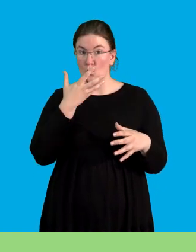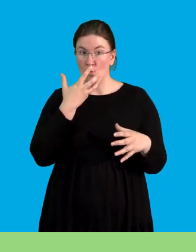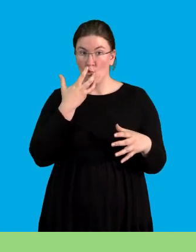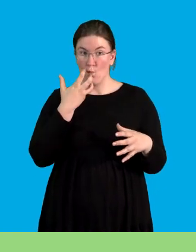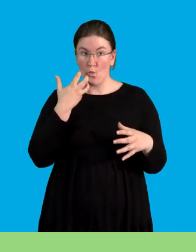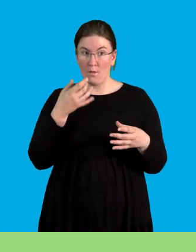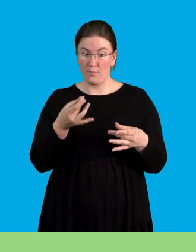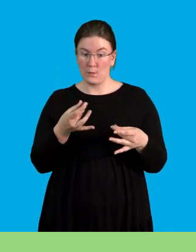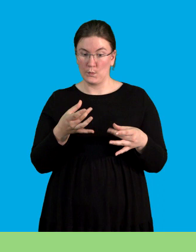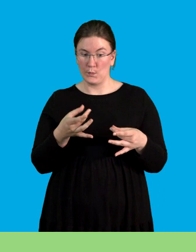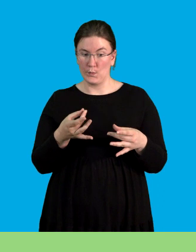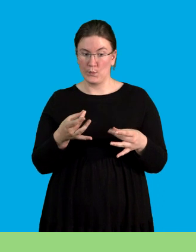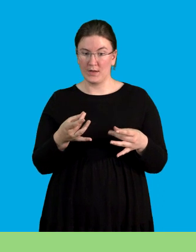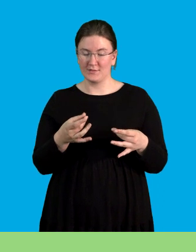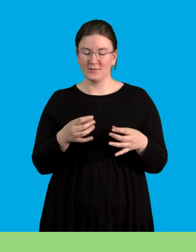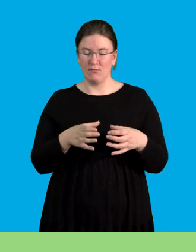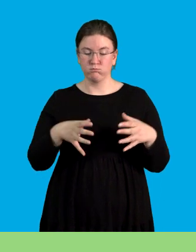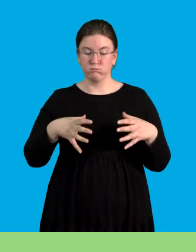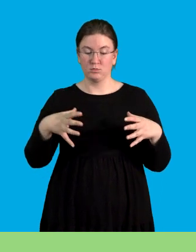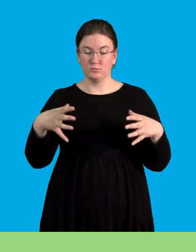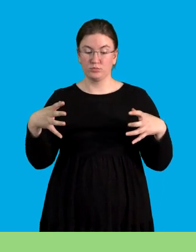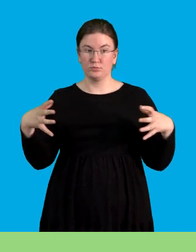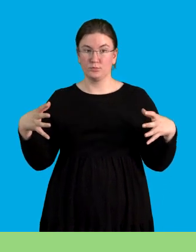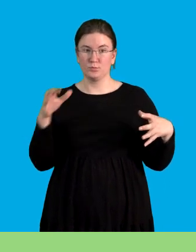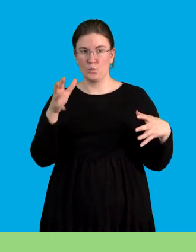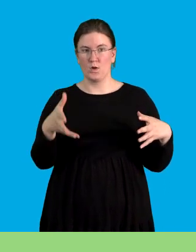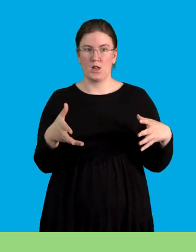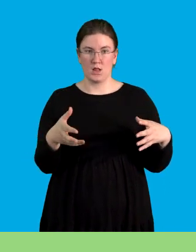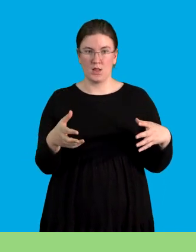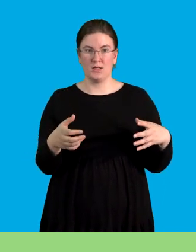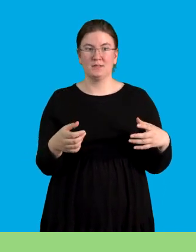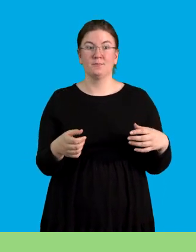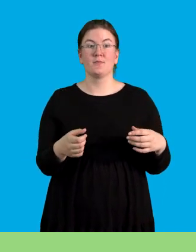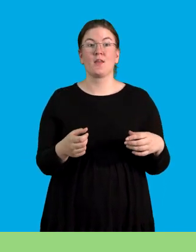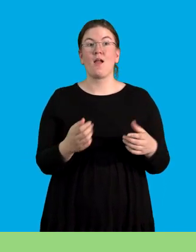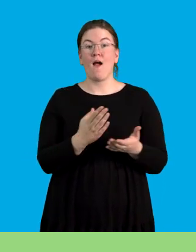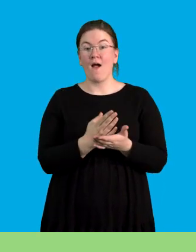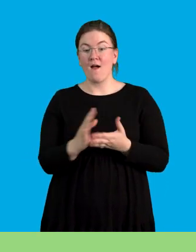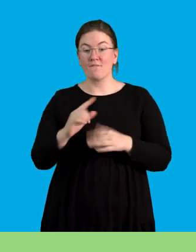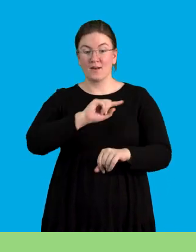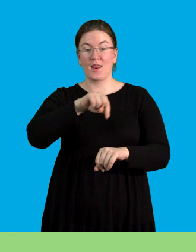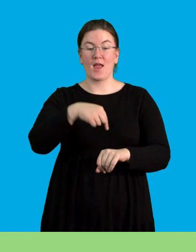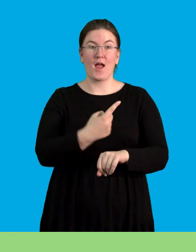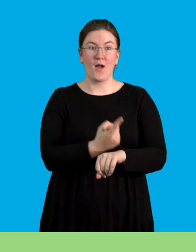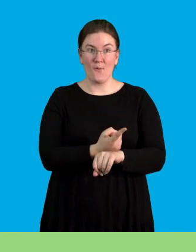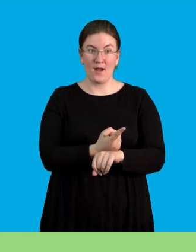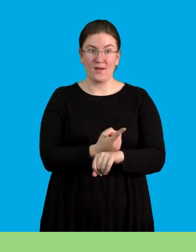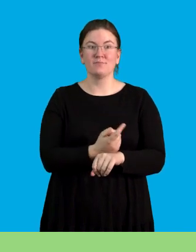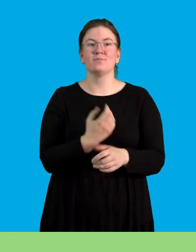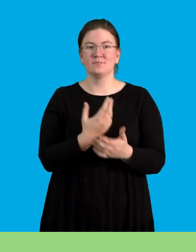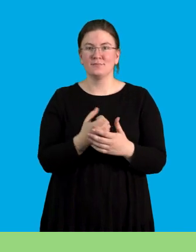in warm and moist conditions and can double in number every half an hour.